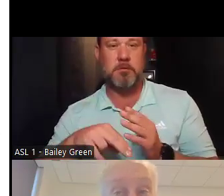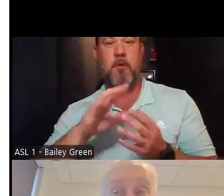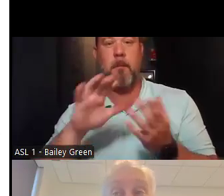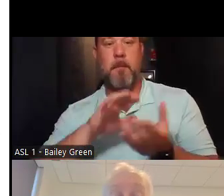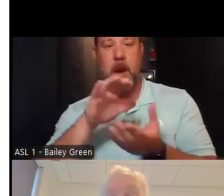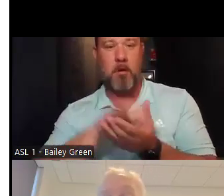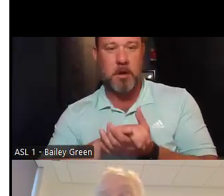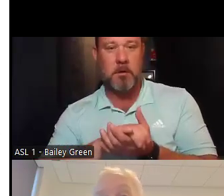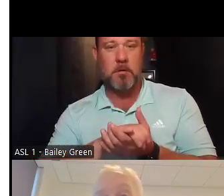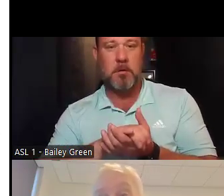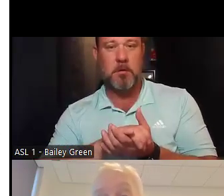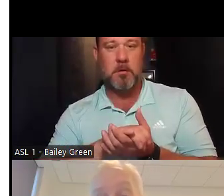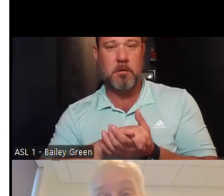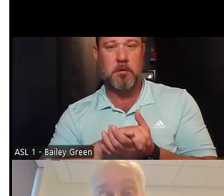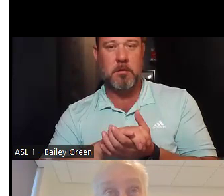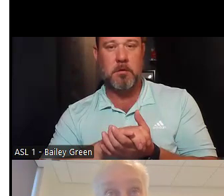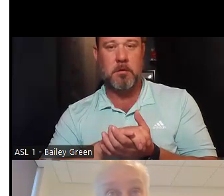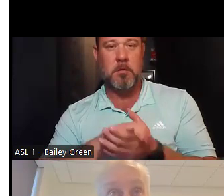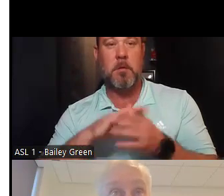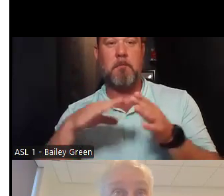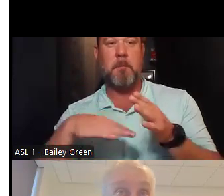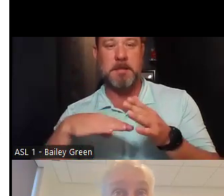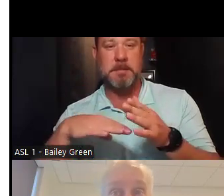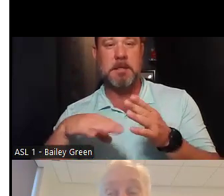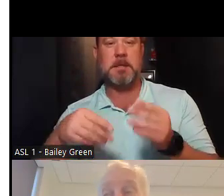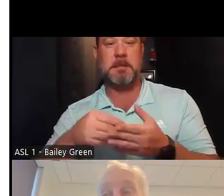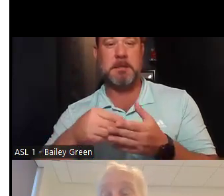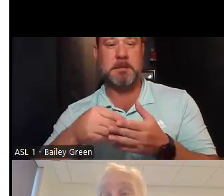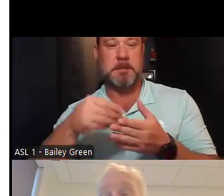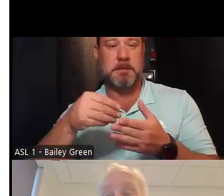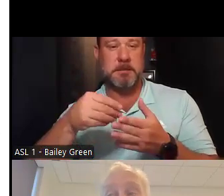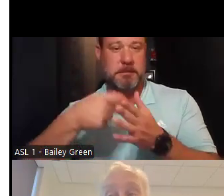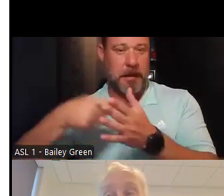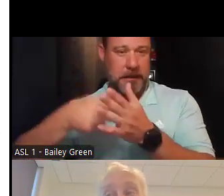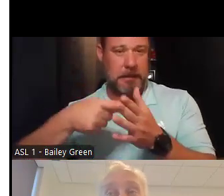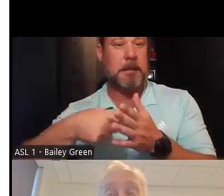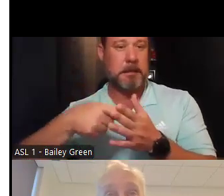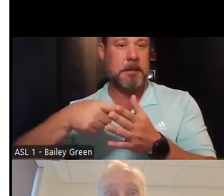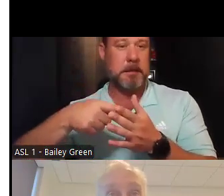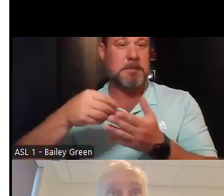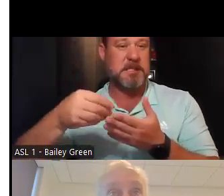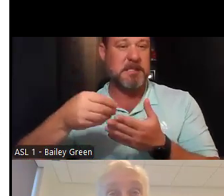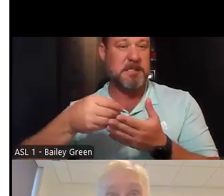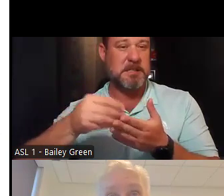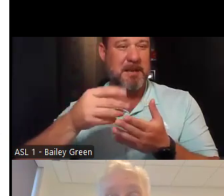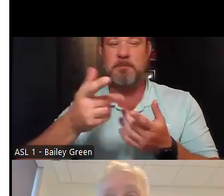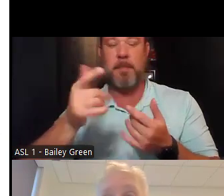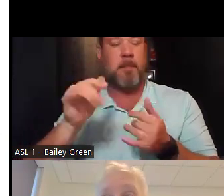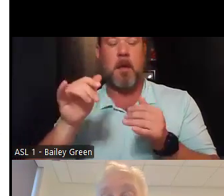married couples. You see that the basic spending needs are more here, but the general pattern is